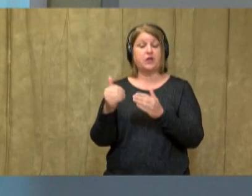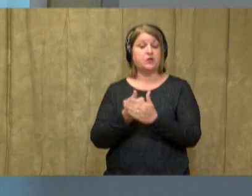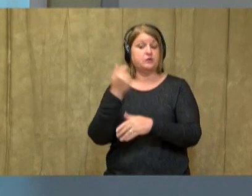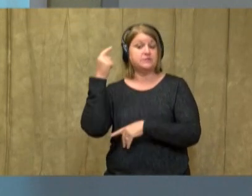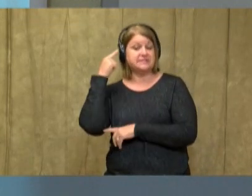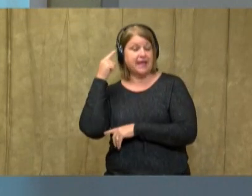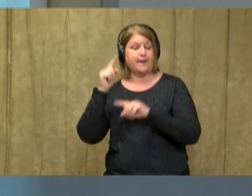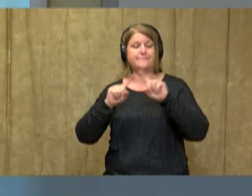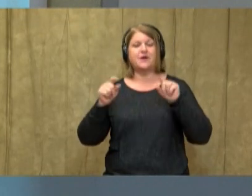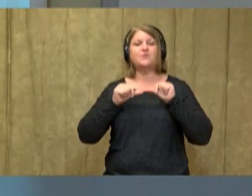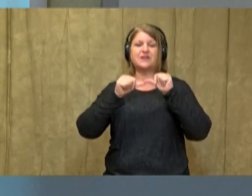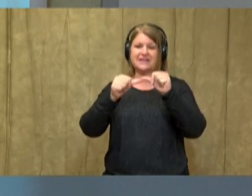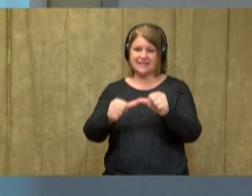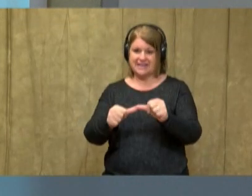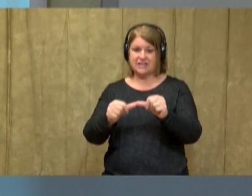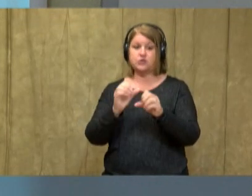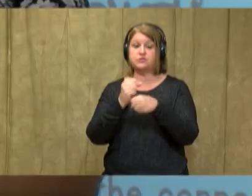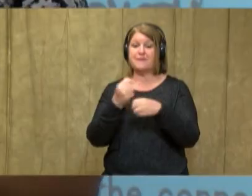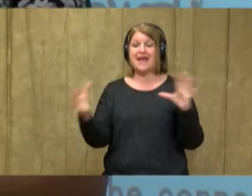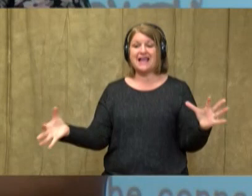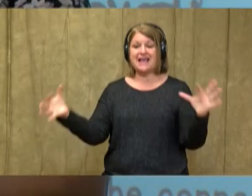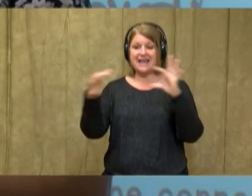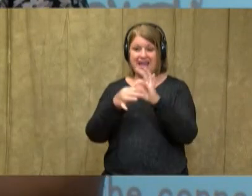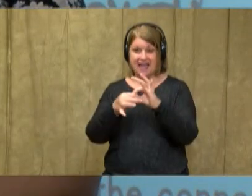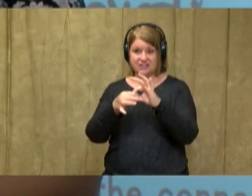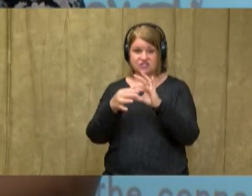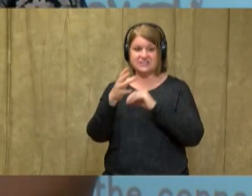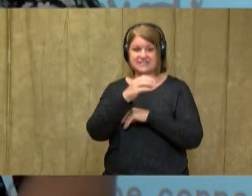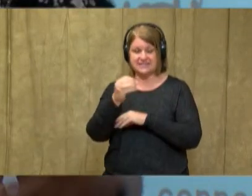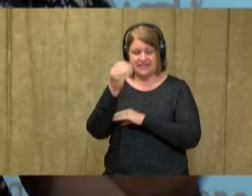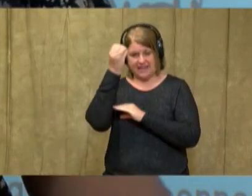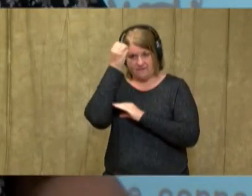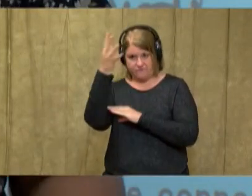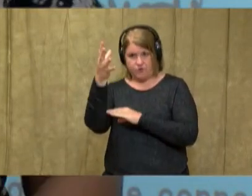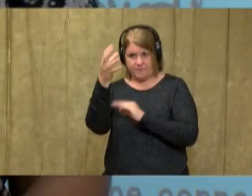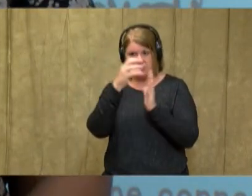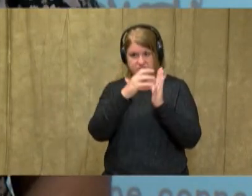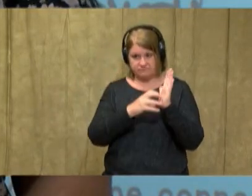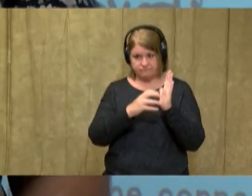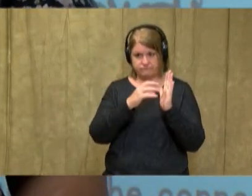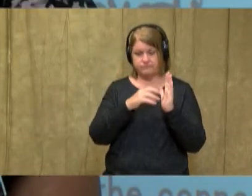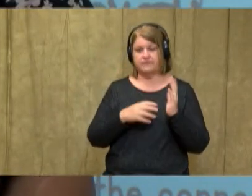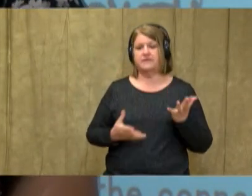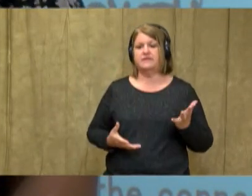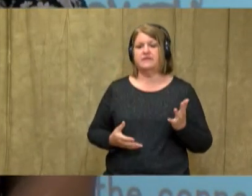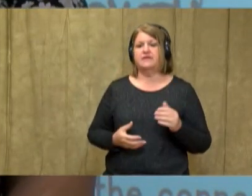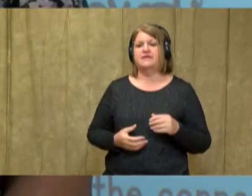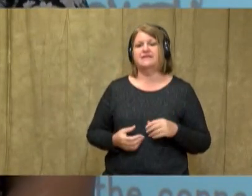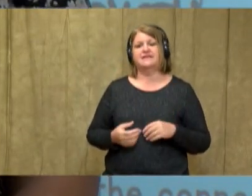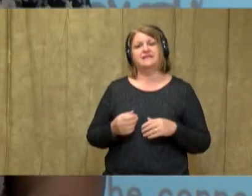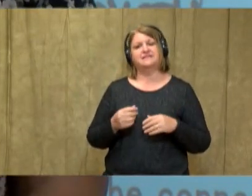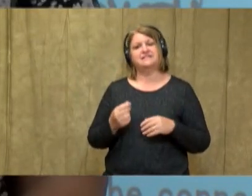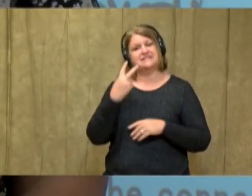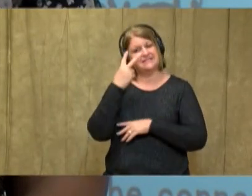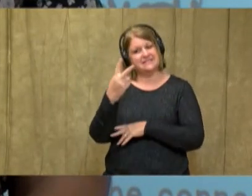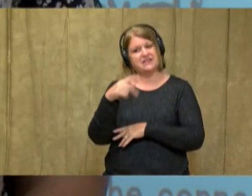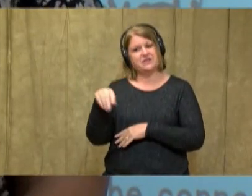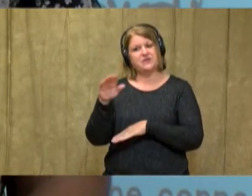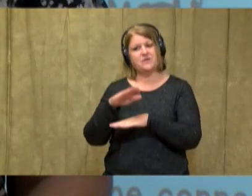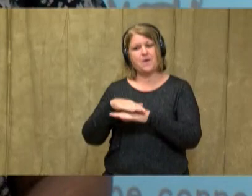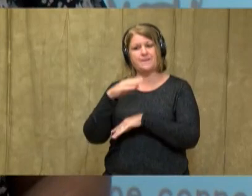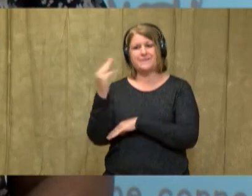we will continue to make connections in informational text. Until then, I will see you guys on Monday.